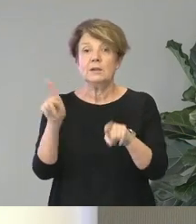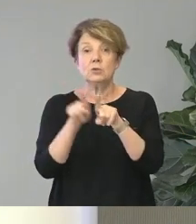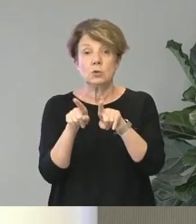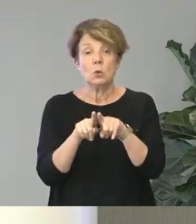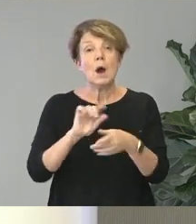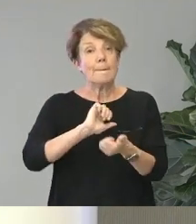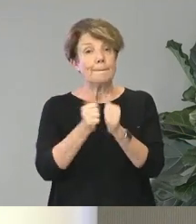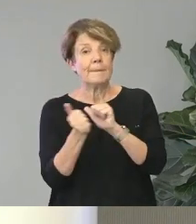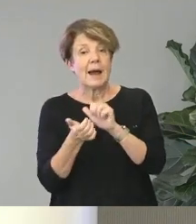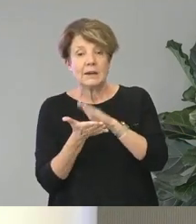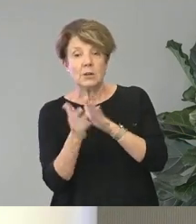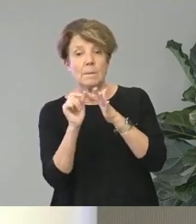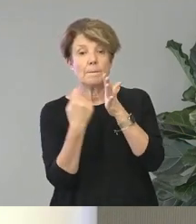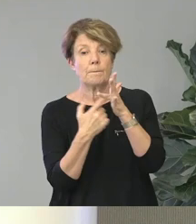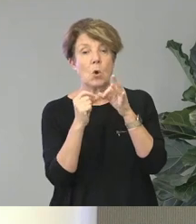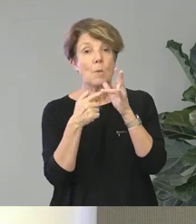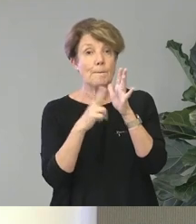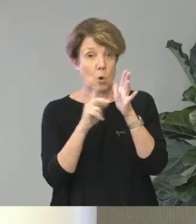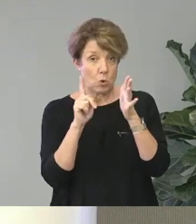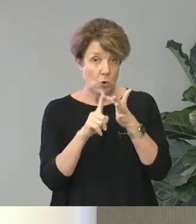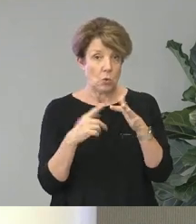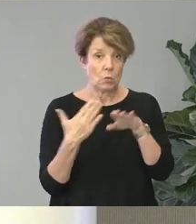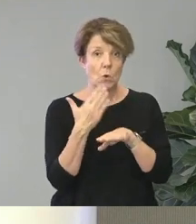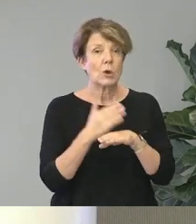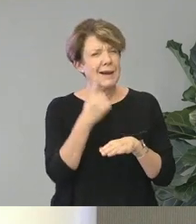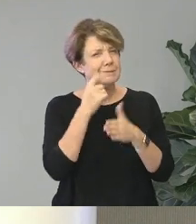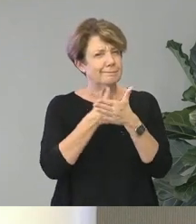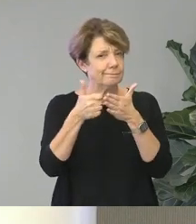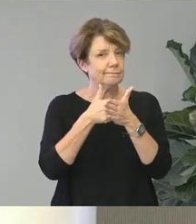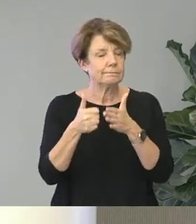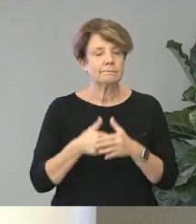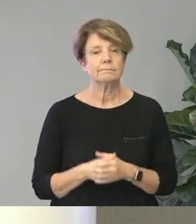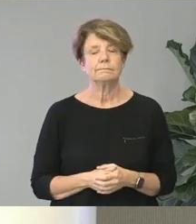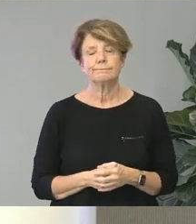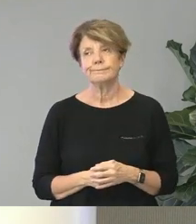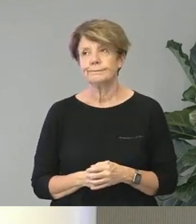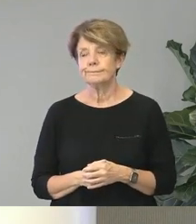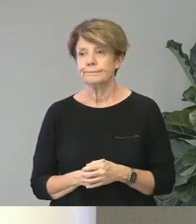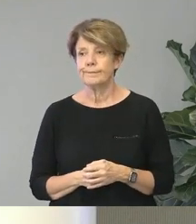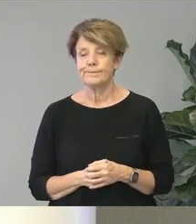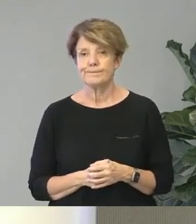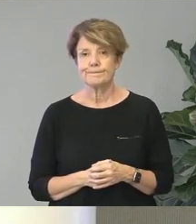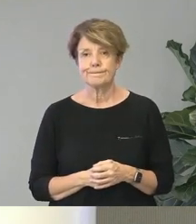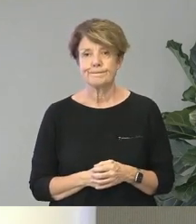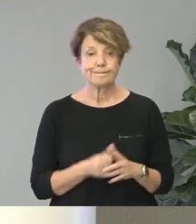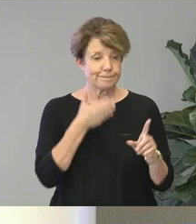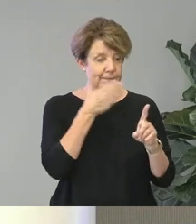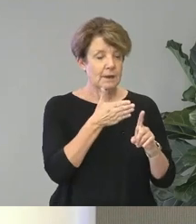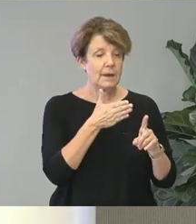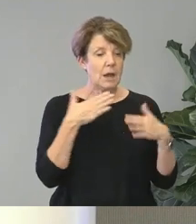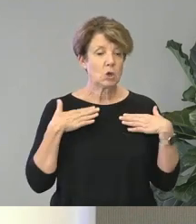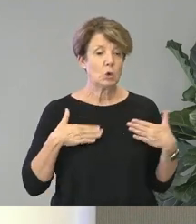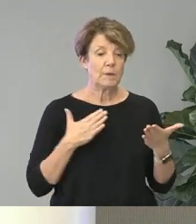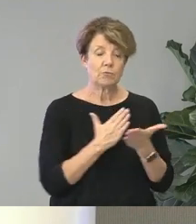the pro bono practice, I see on a regular basis just how a human rights bill or